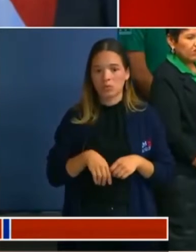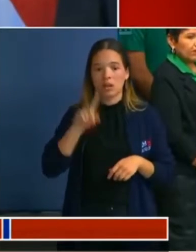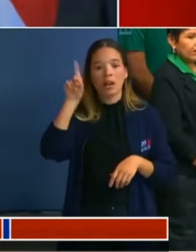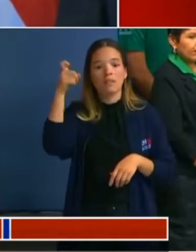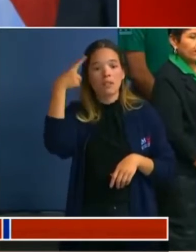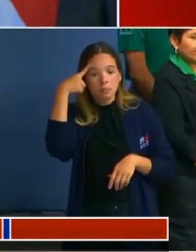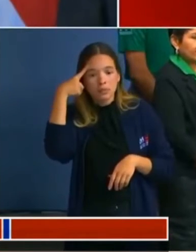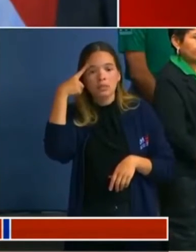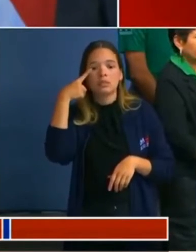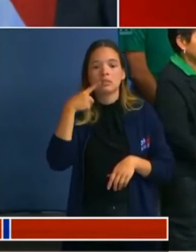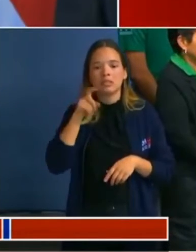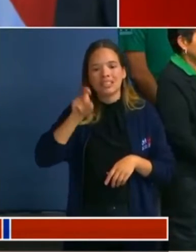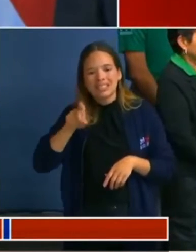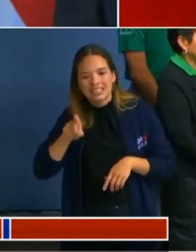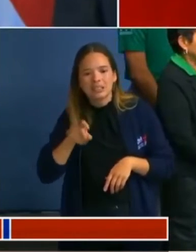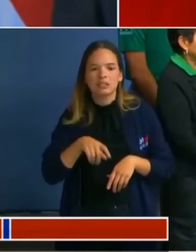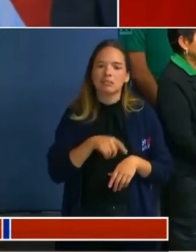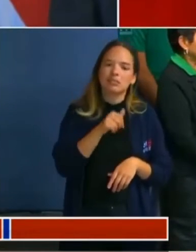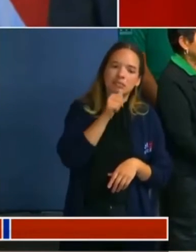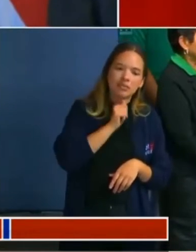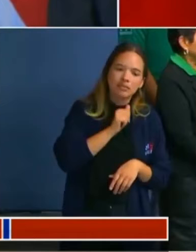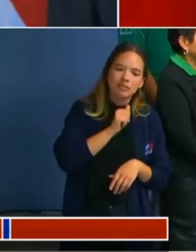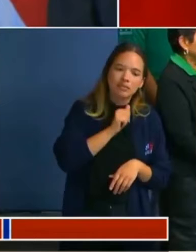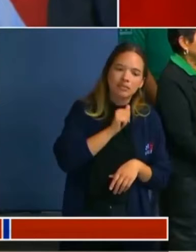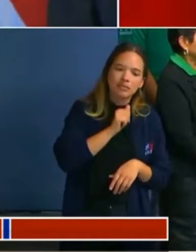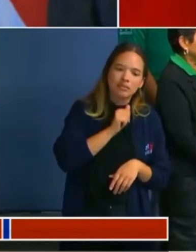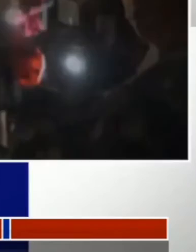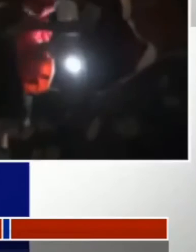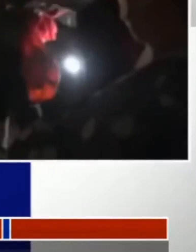Arizona have turned us into a border town.